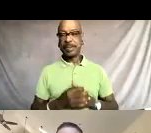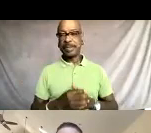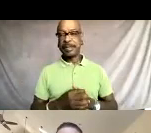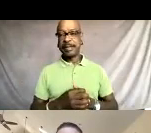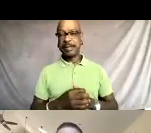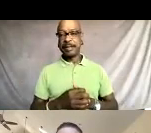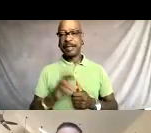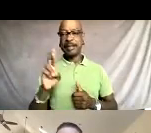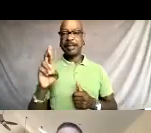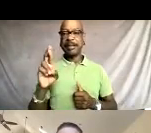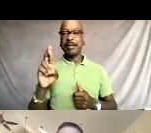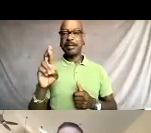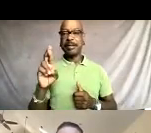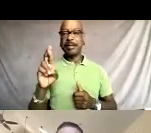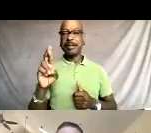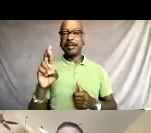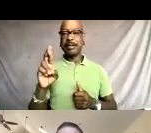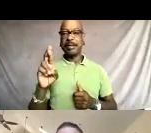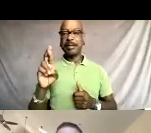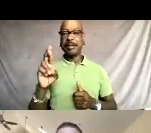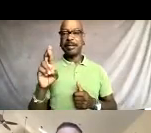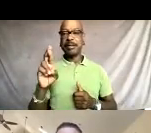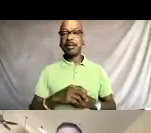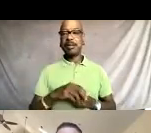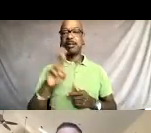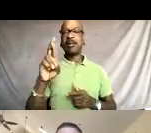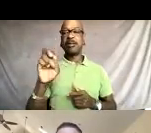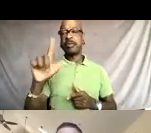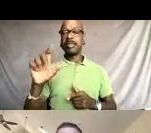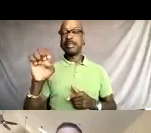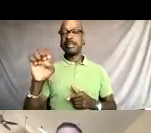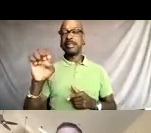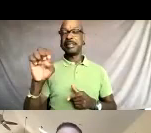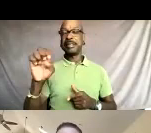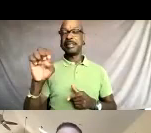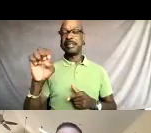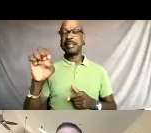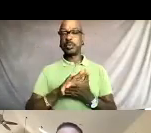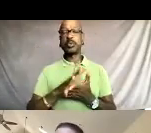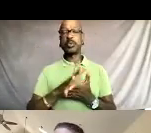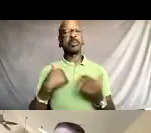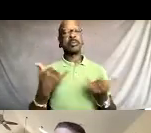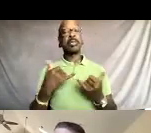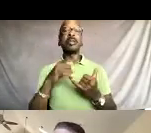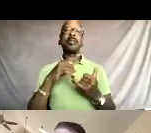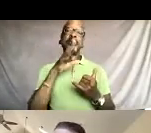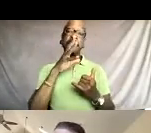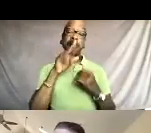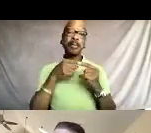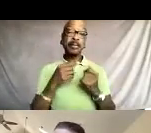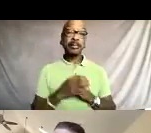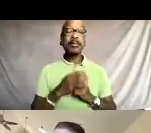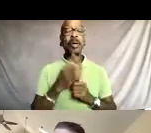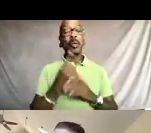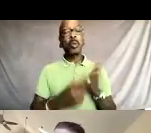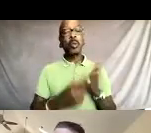Radical Real Estate School. I'm going to start talking about what radical real estate is,